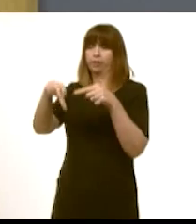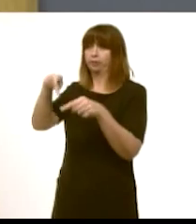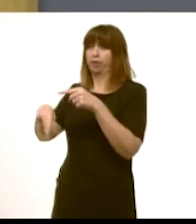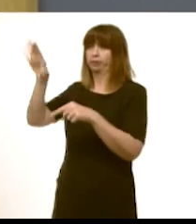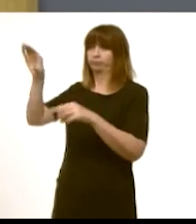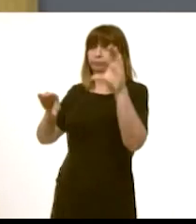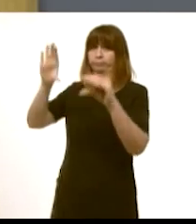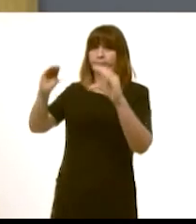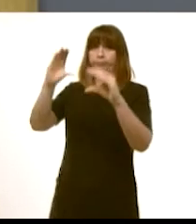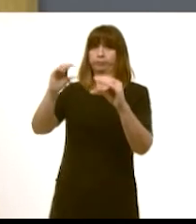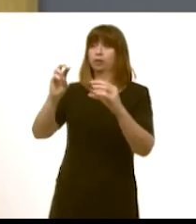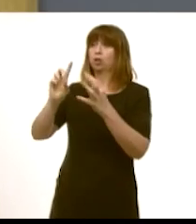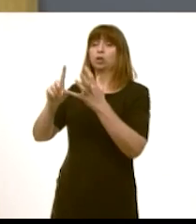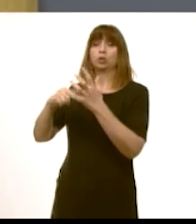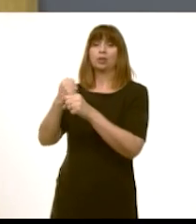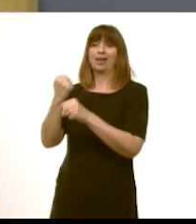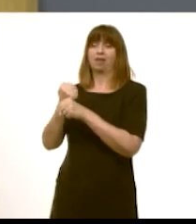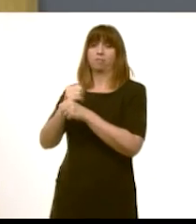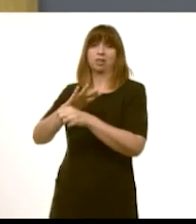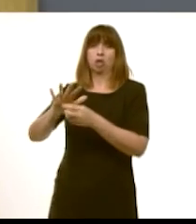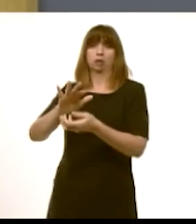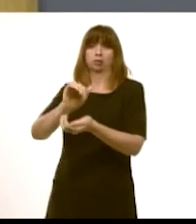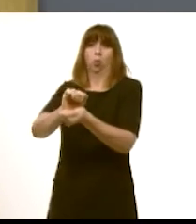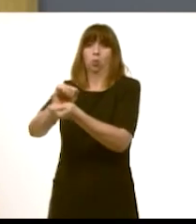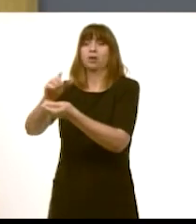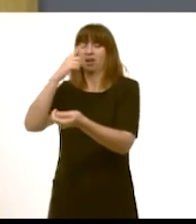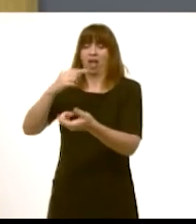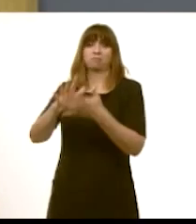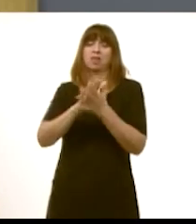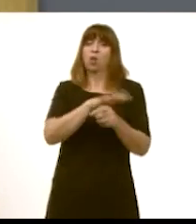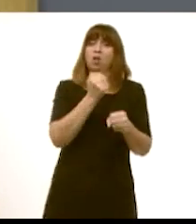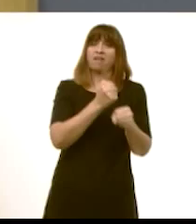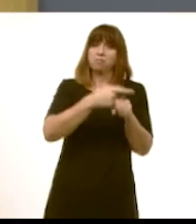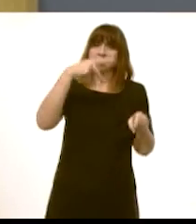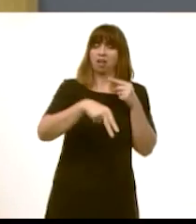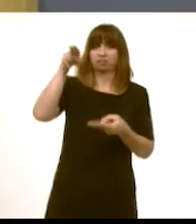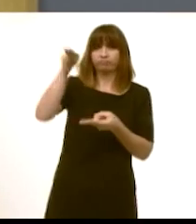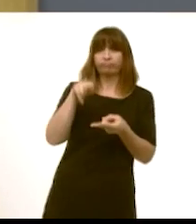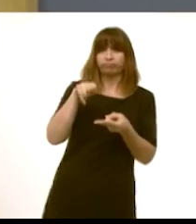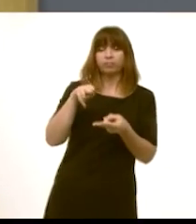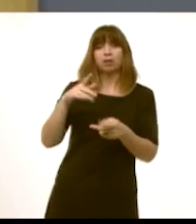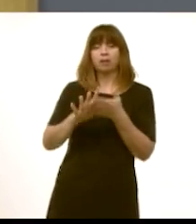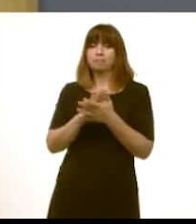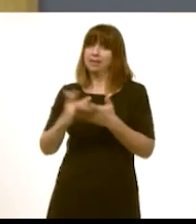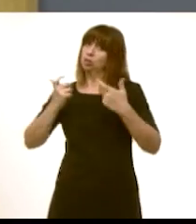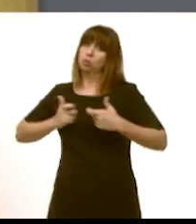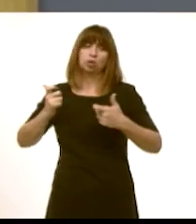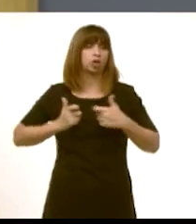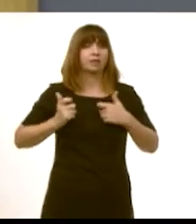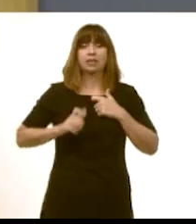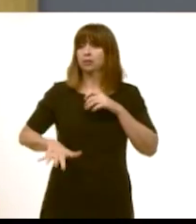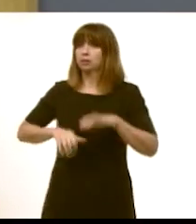protected by the UK Government. That'll mean more cuts to local government budgets and further pressures on social